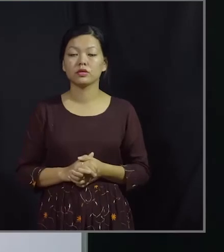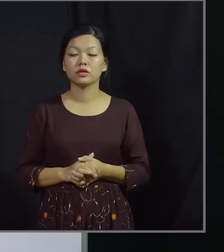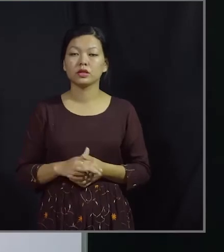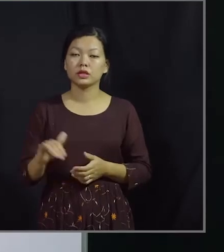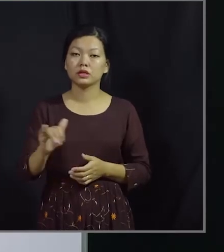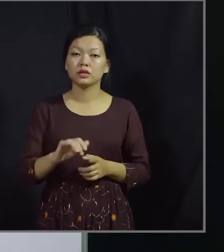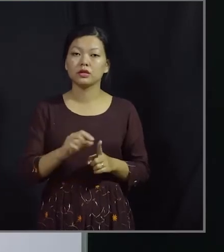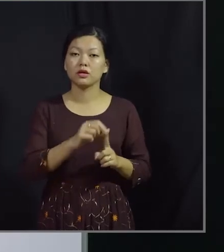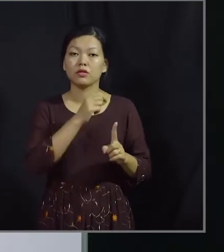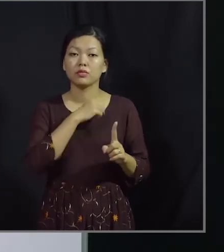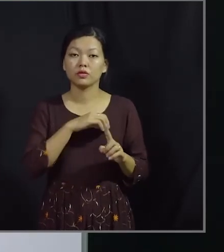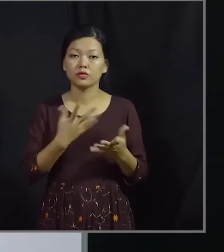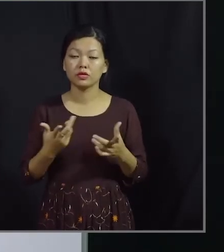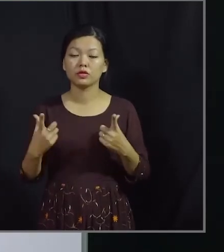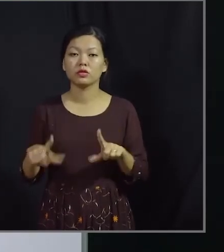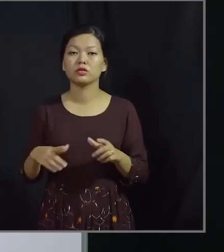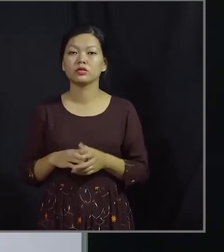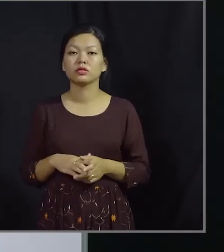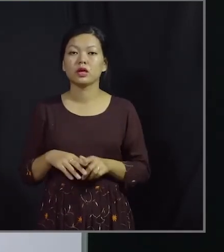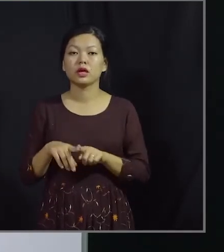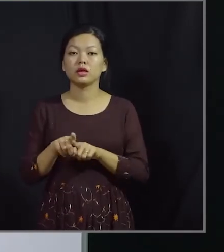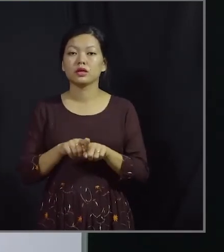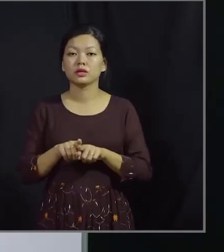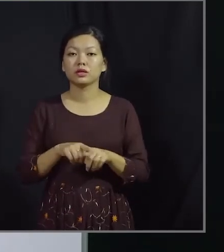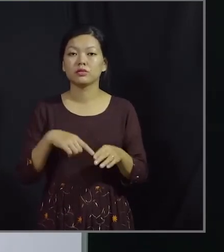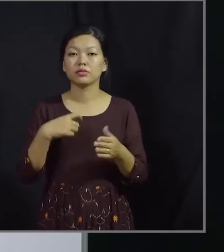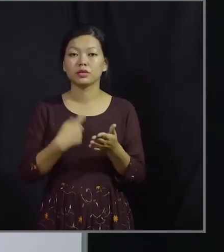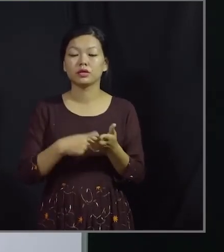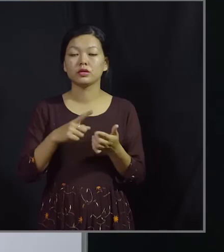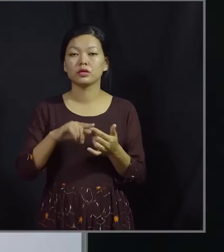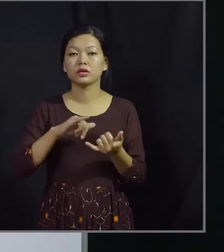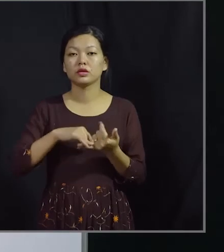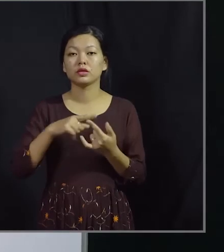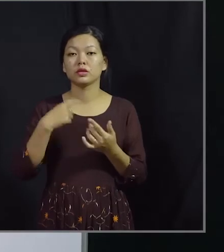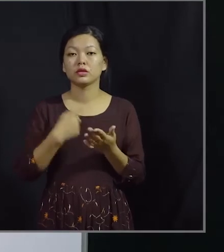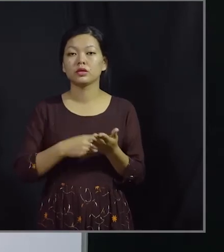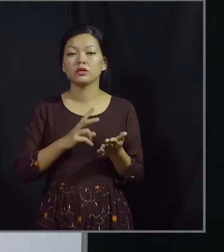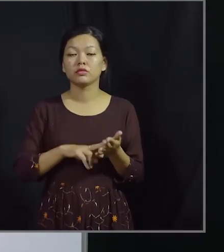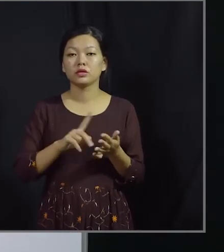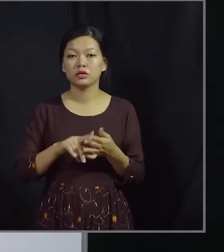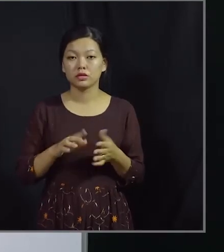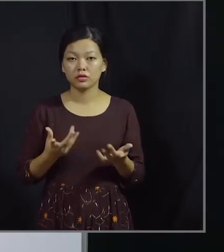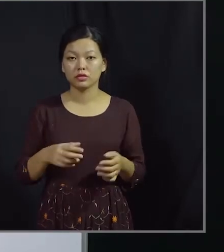losses, like reserve, workman's compensation fund, or maybe